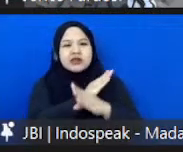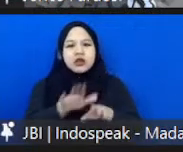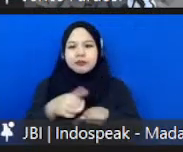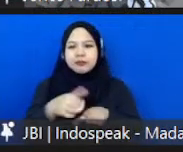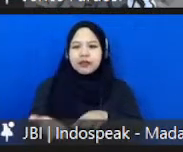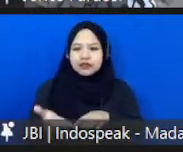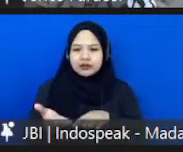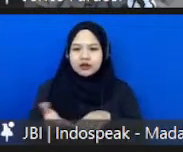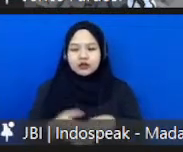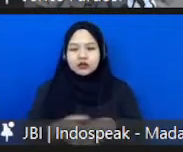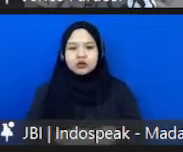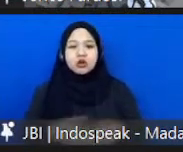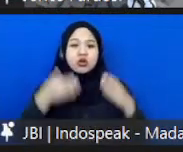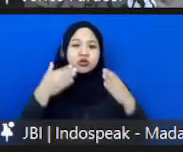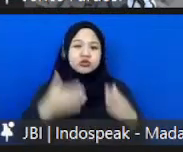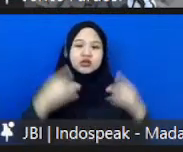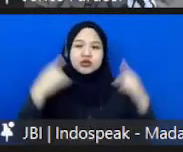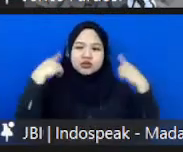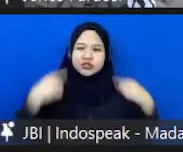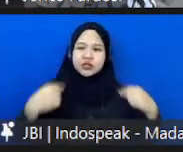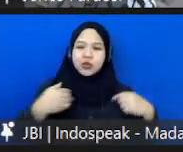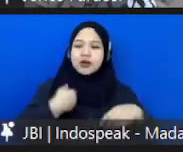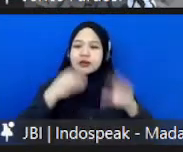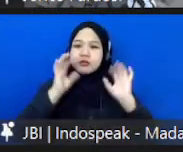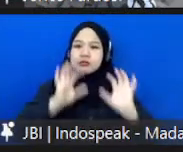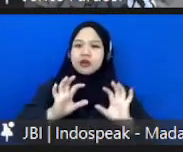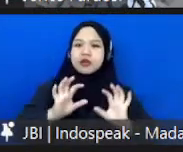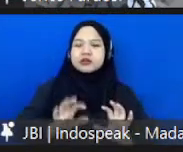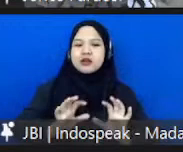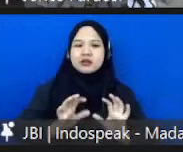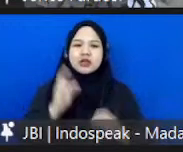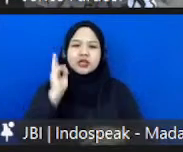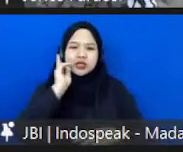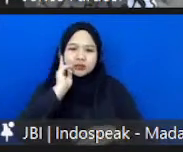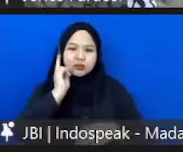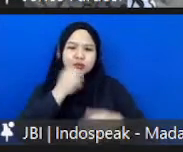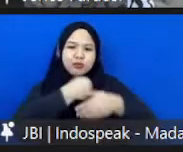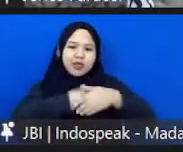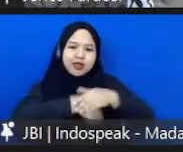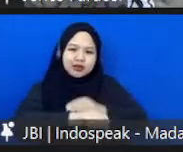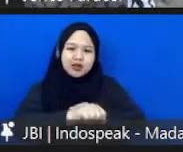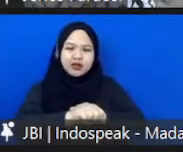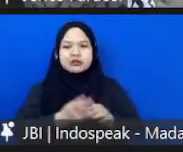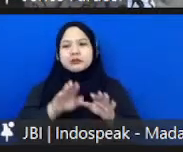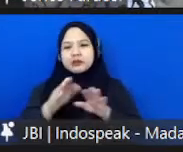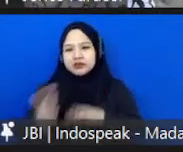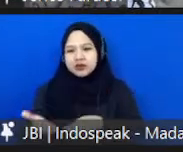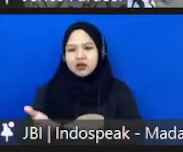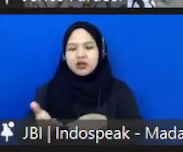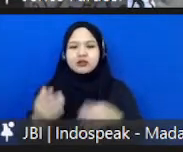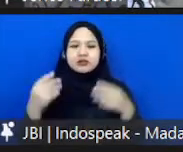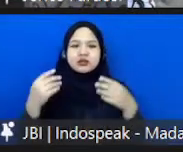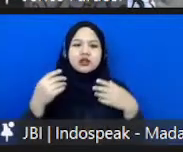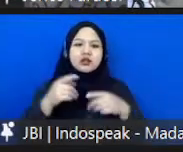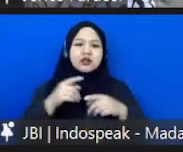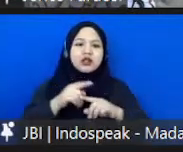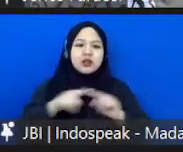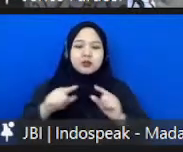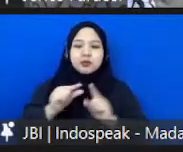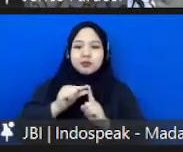in Java, still quite a lot of number of maternal death occurred in Java, but other provinces like